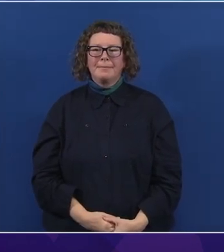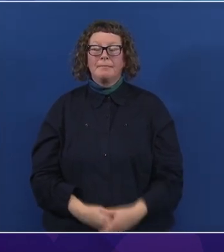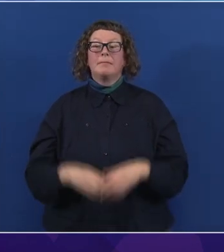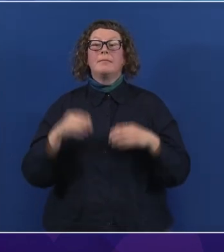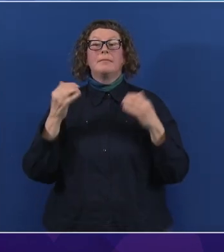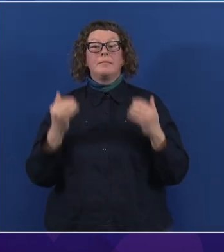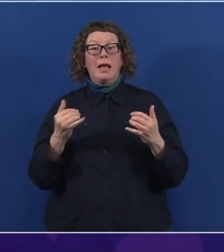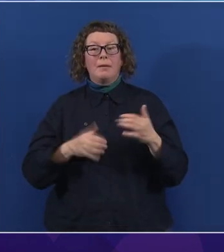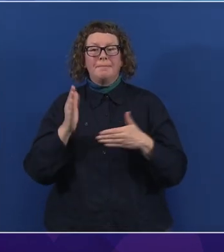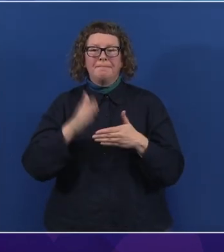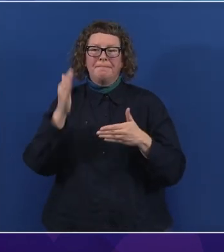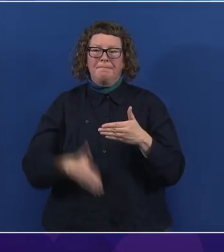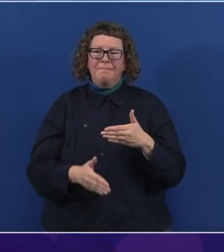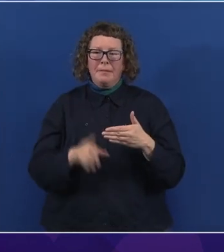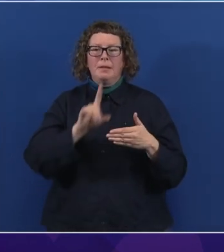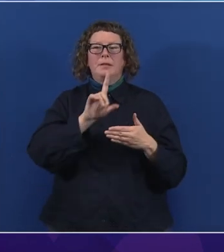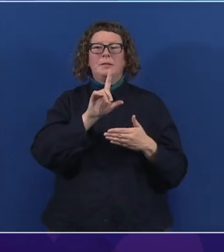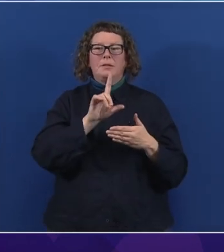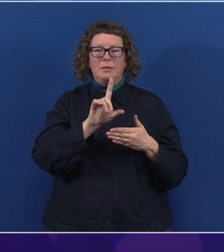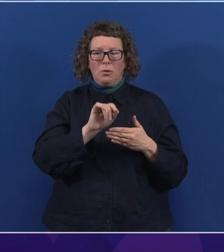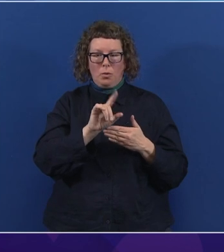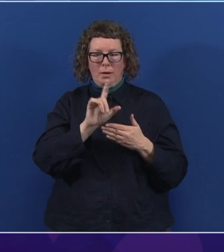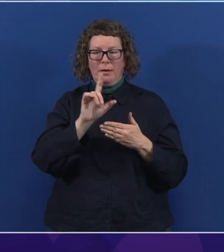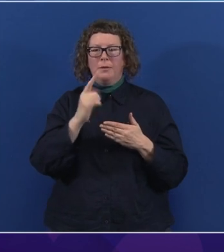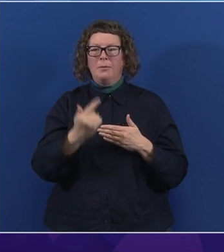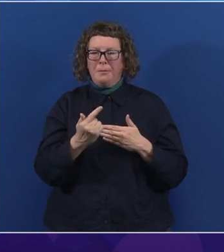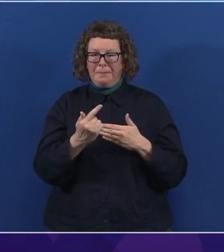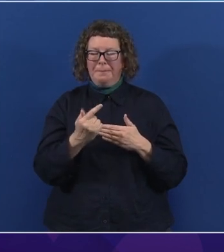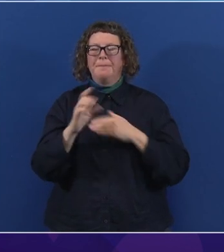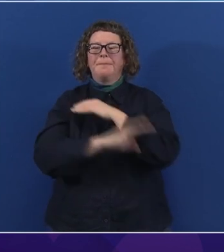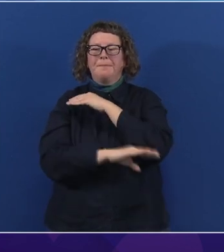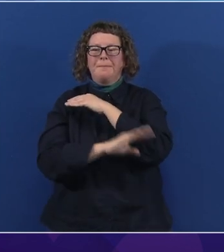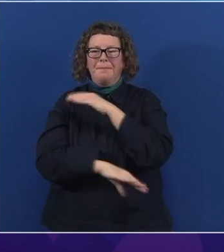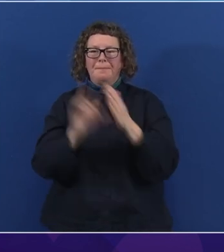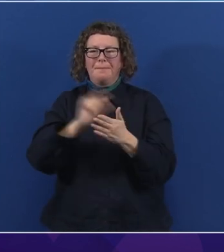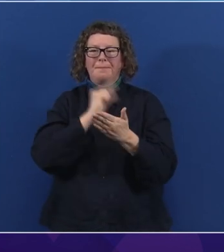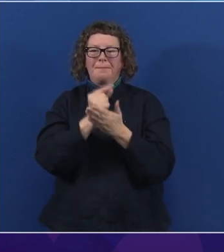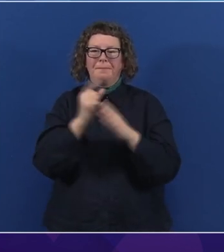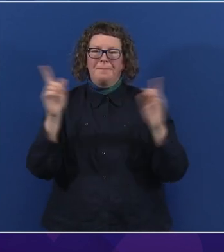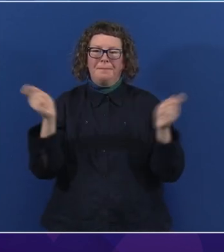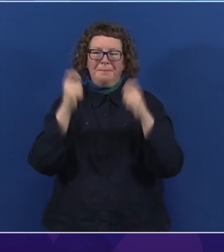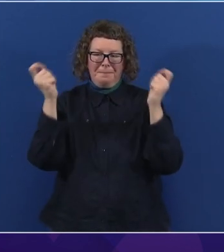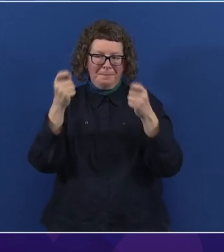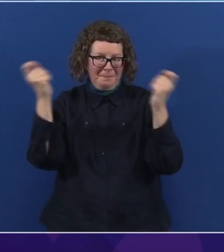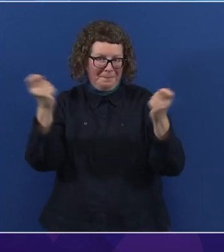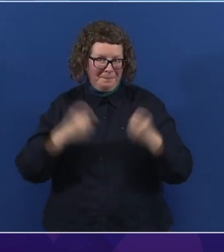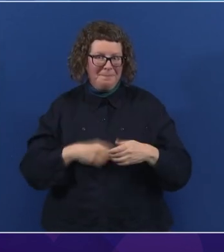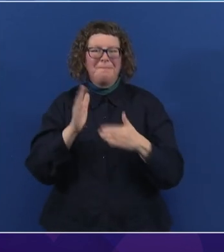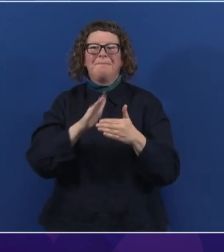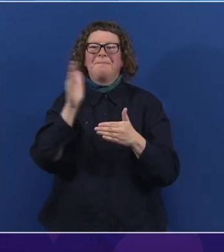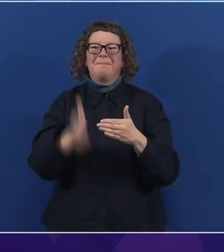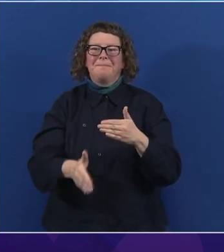That concludes SAIT's 2021 Fall Convocation Ceremony.